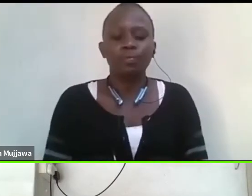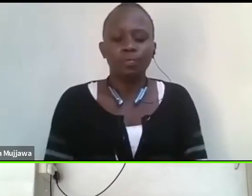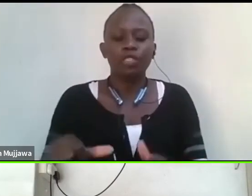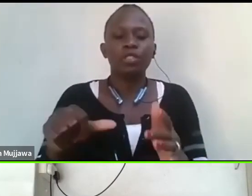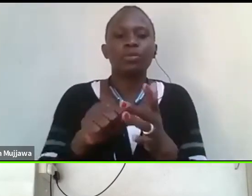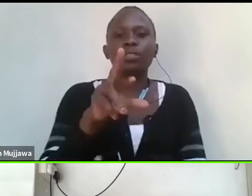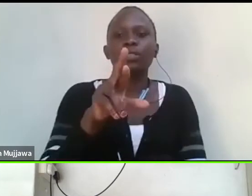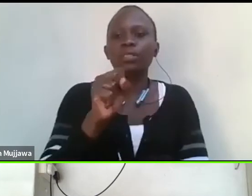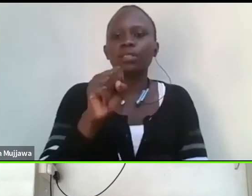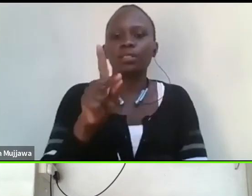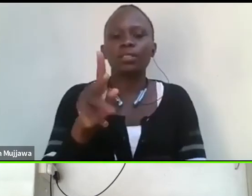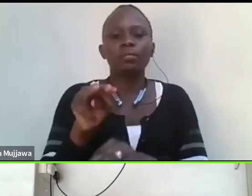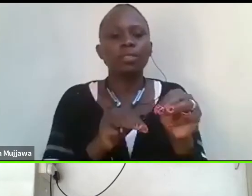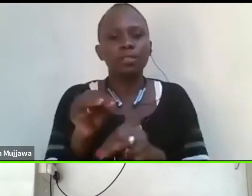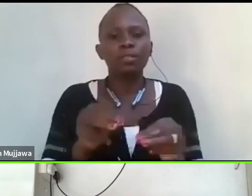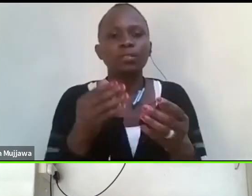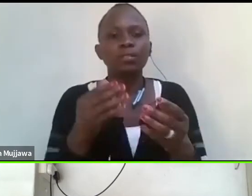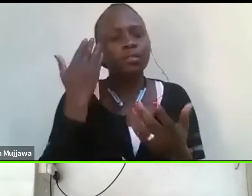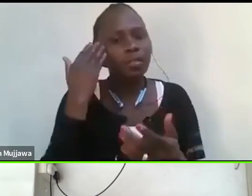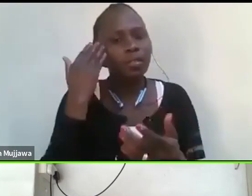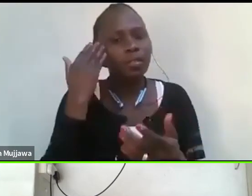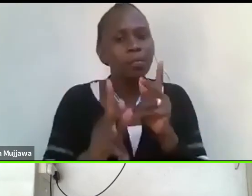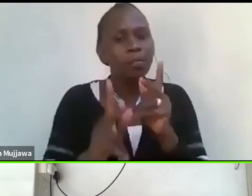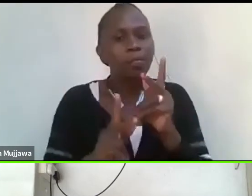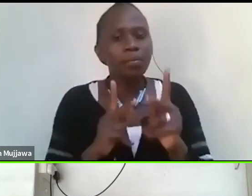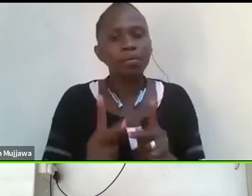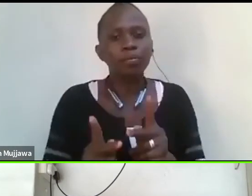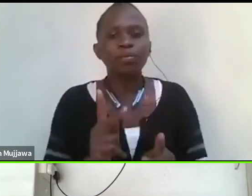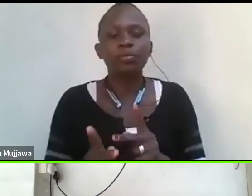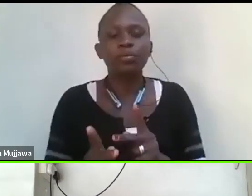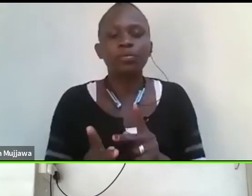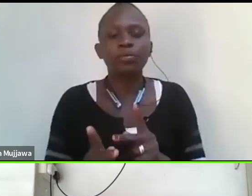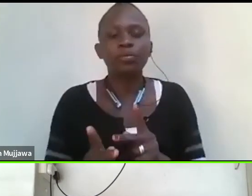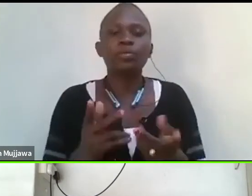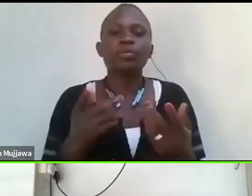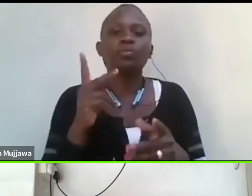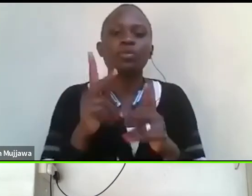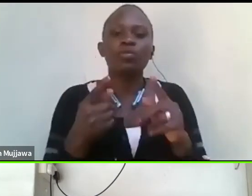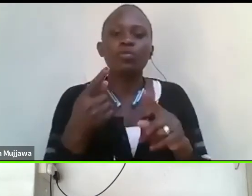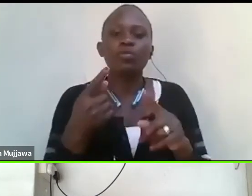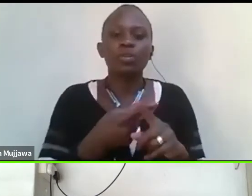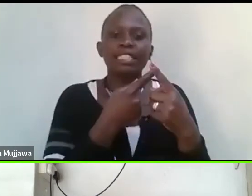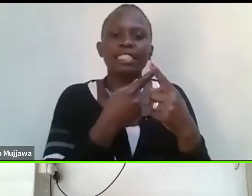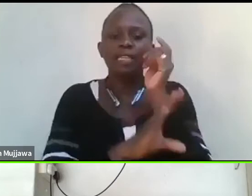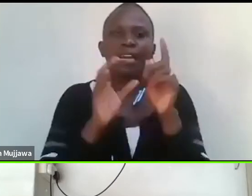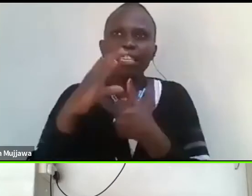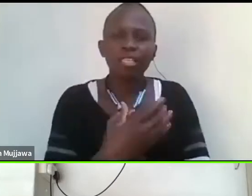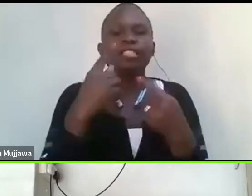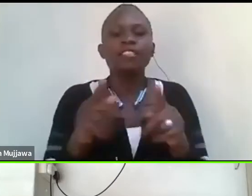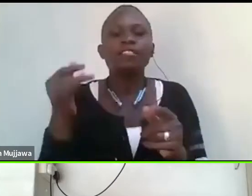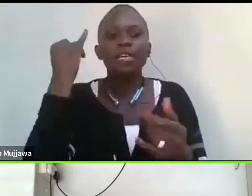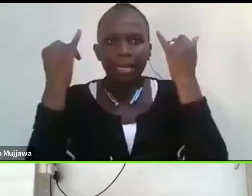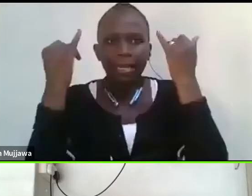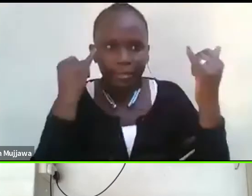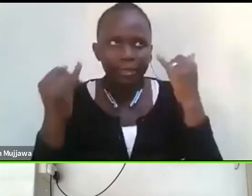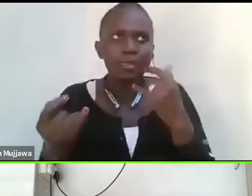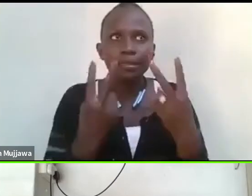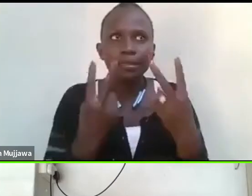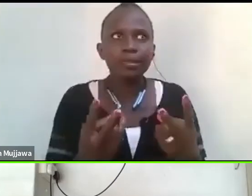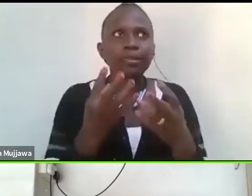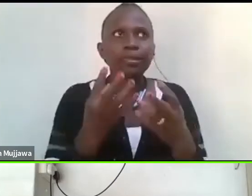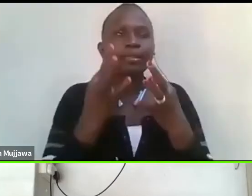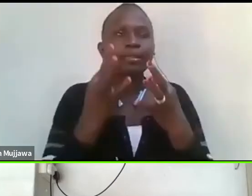have people on site, people come from different cultures, they have different ideas, they say things differently. Now